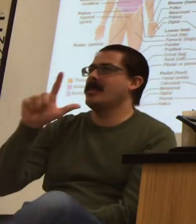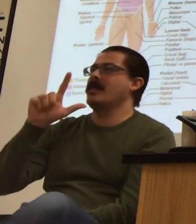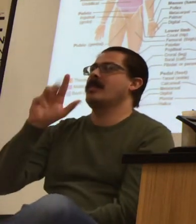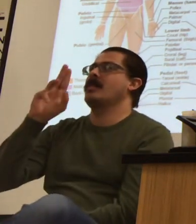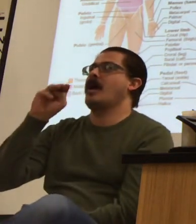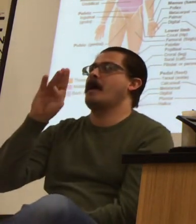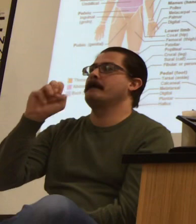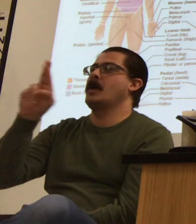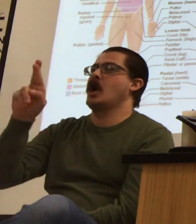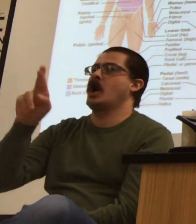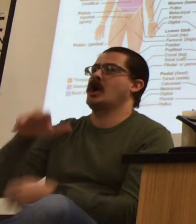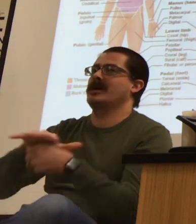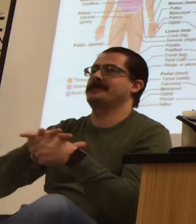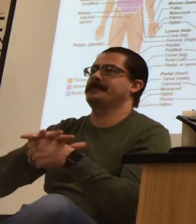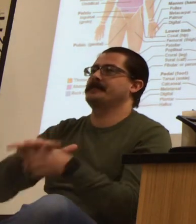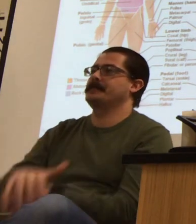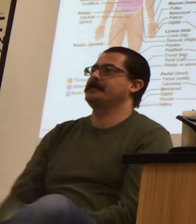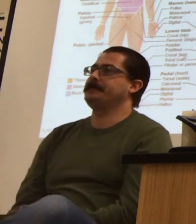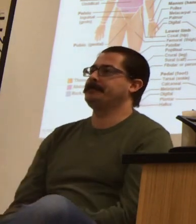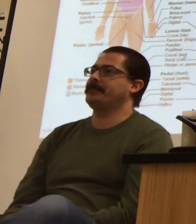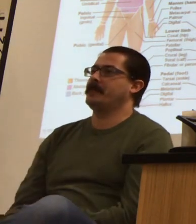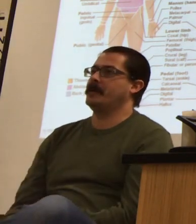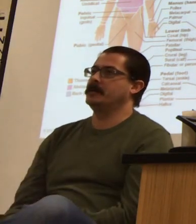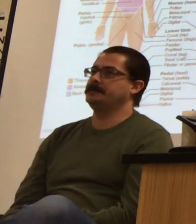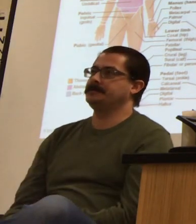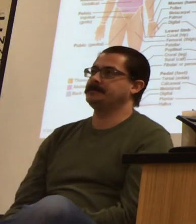the lumbar region.